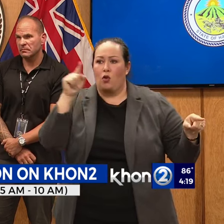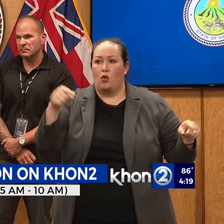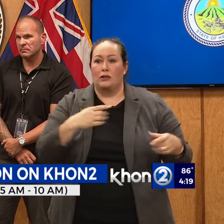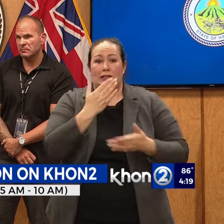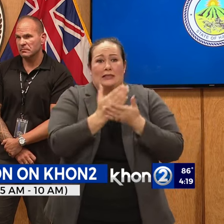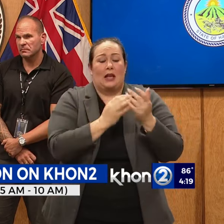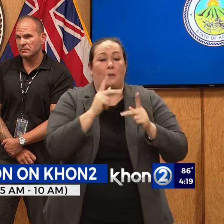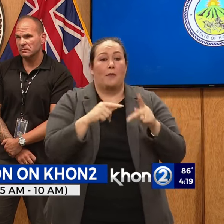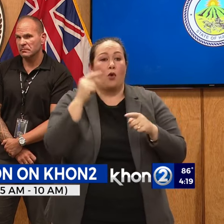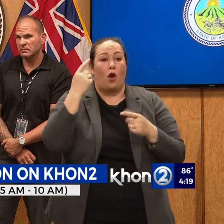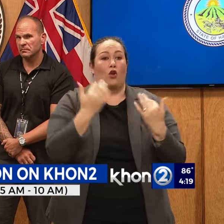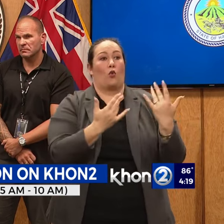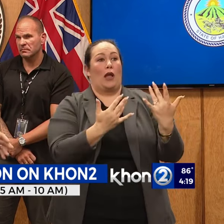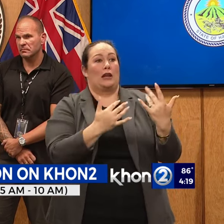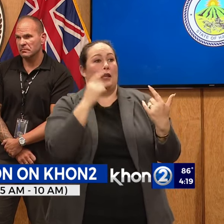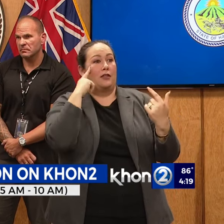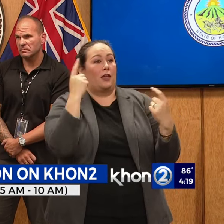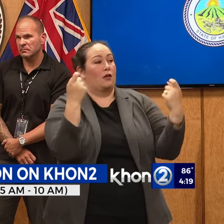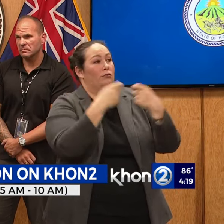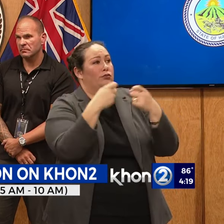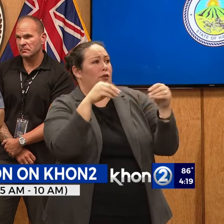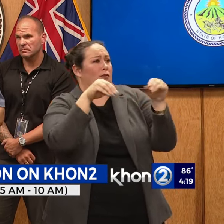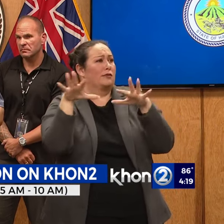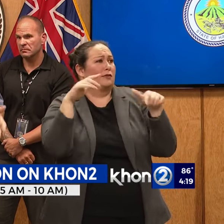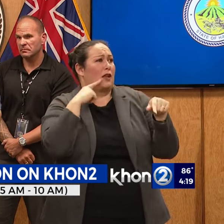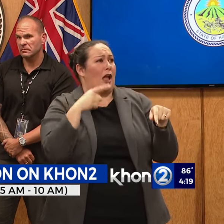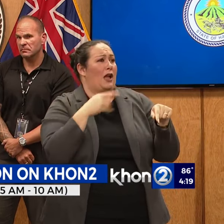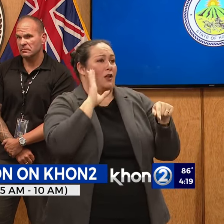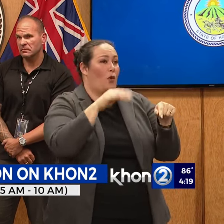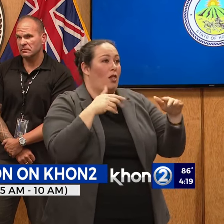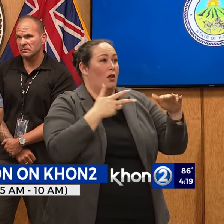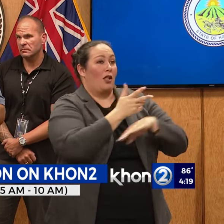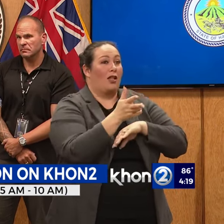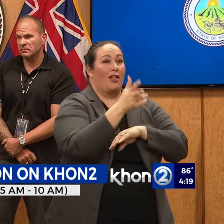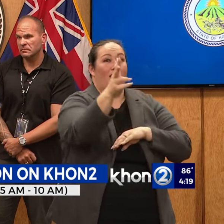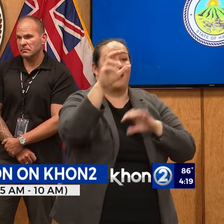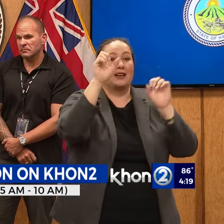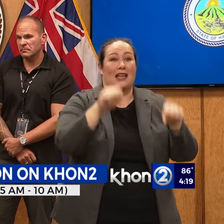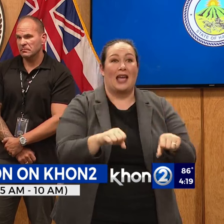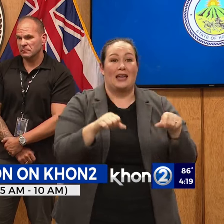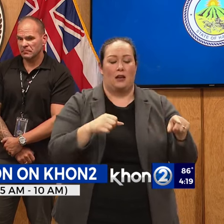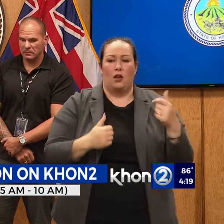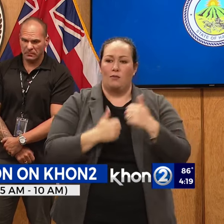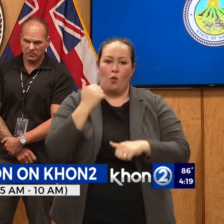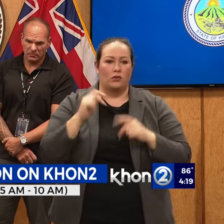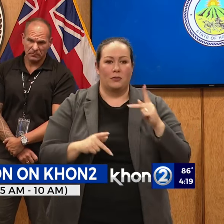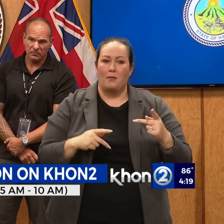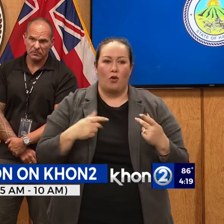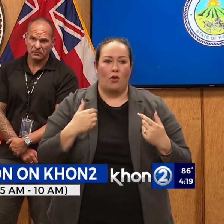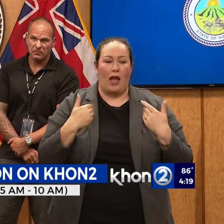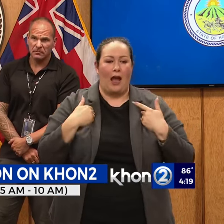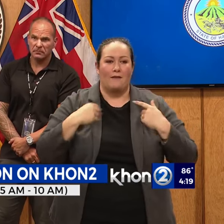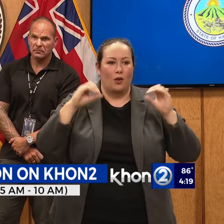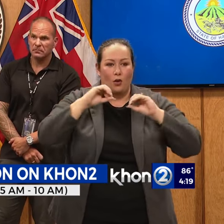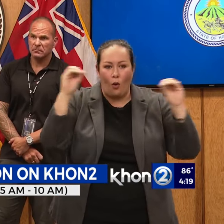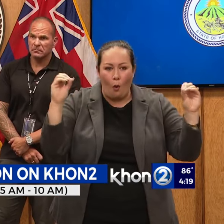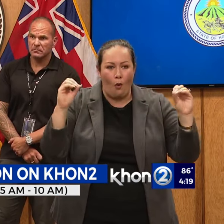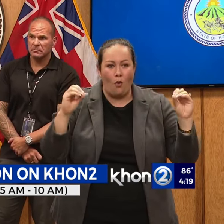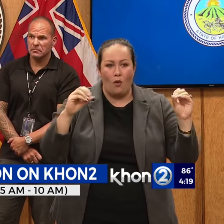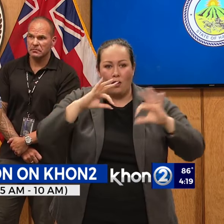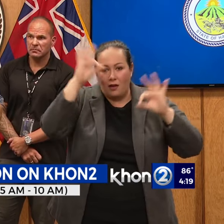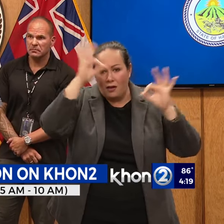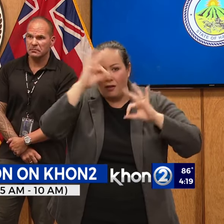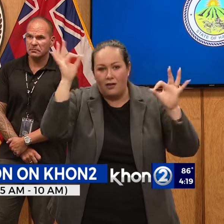think the roads are going to open right away and they think the power is going to come back on and the water is going to come back. Most of the people have no idea what happened to Lahaina town.